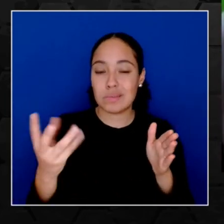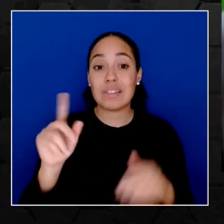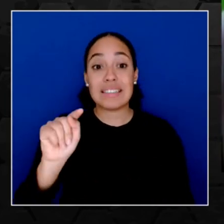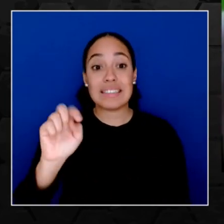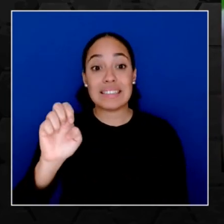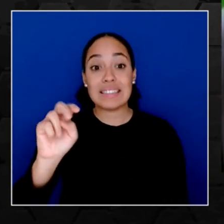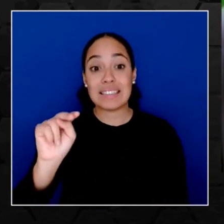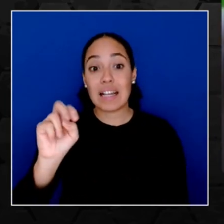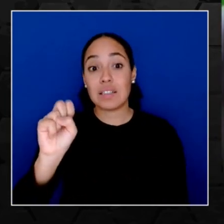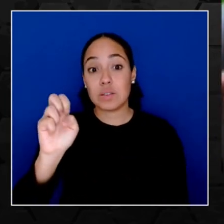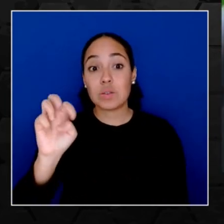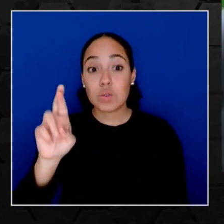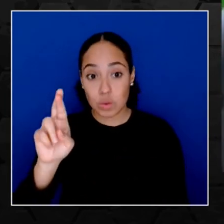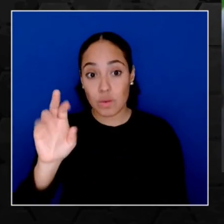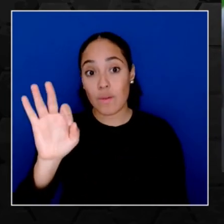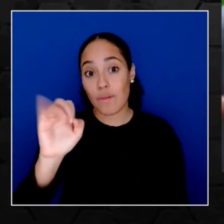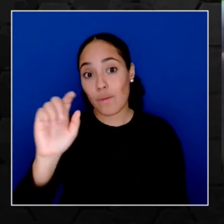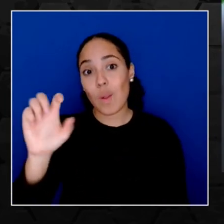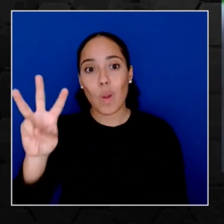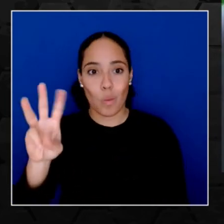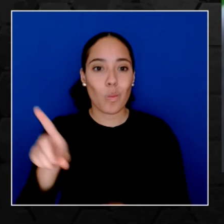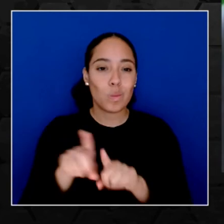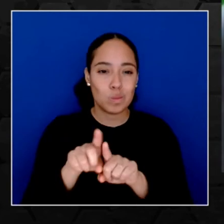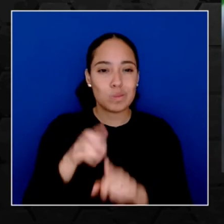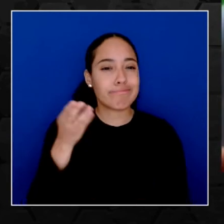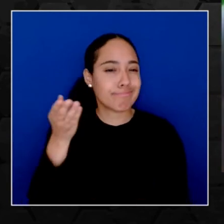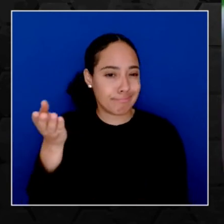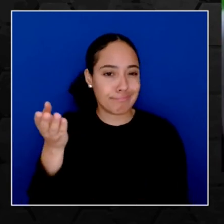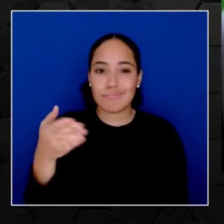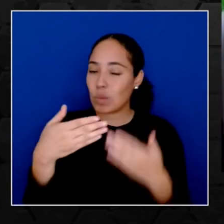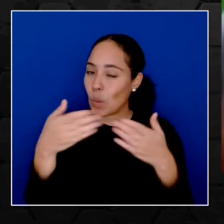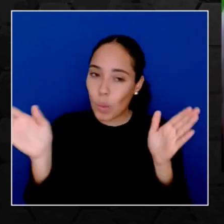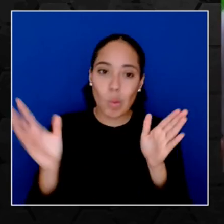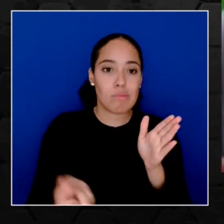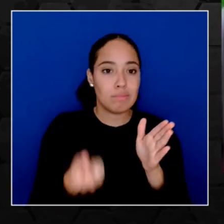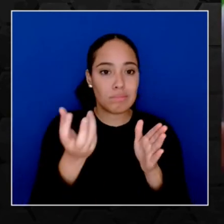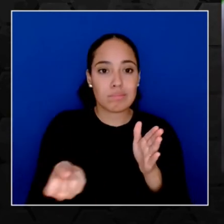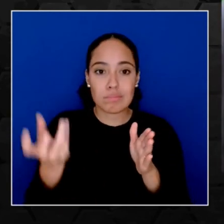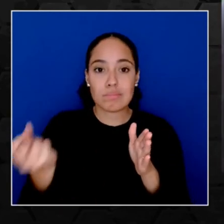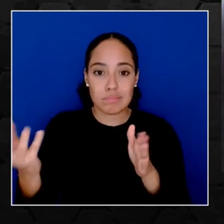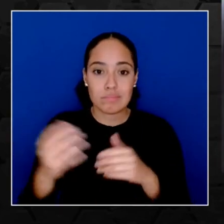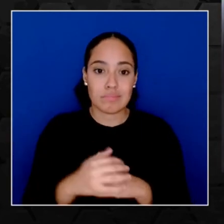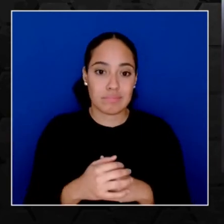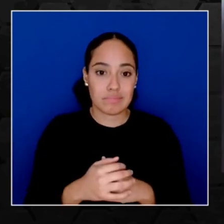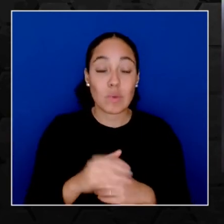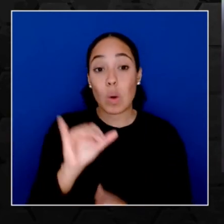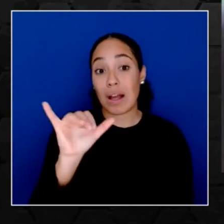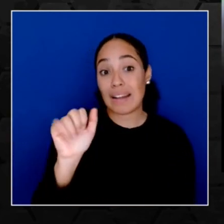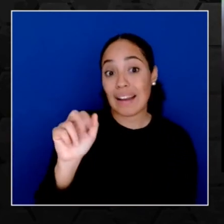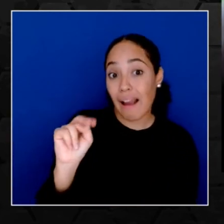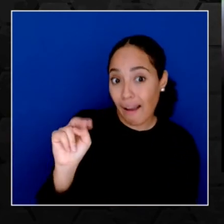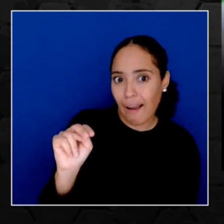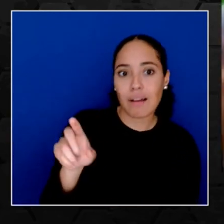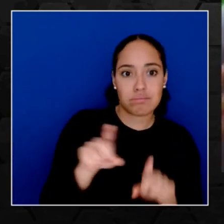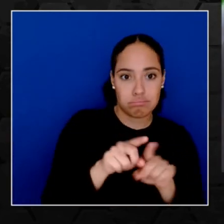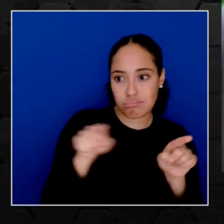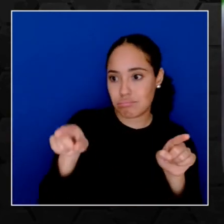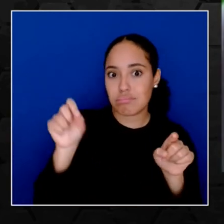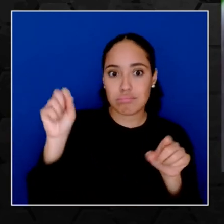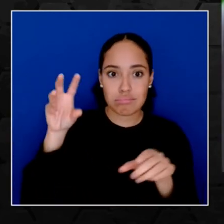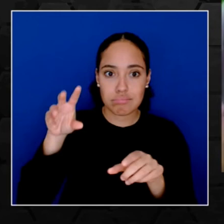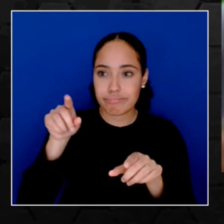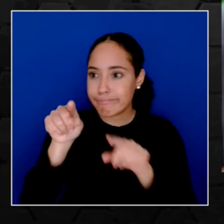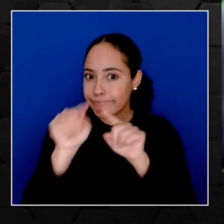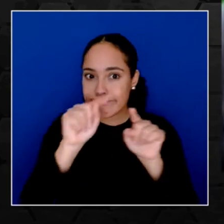from NPM also. And if you are Linux guy, if you're Linux folk, again, you can use Yarn also. Yarn is preferable over that end. So yeah, you can check out